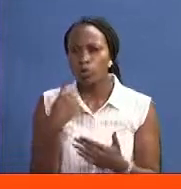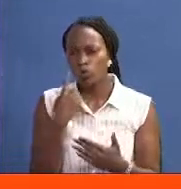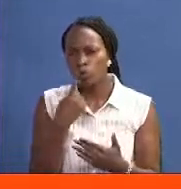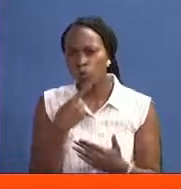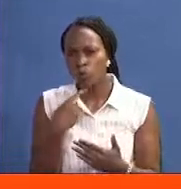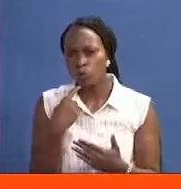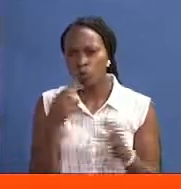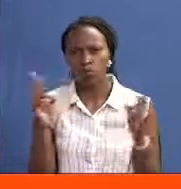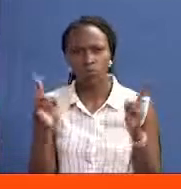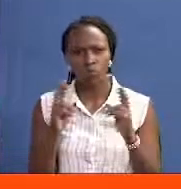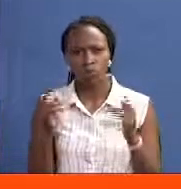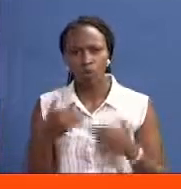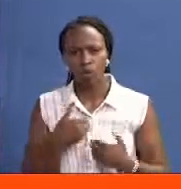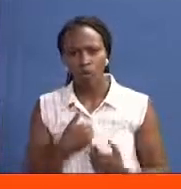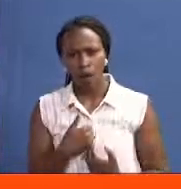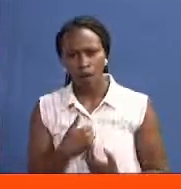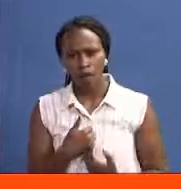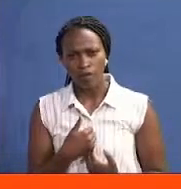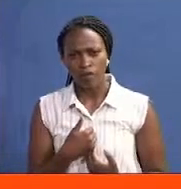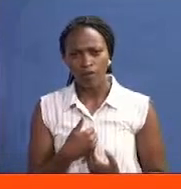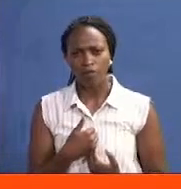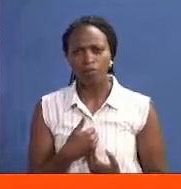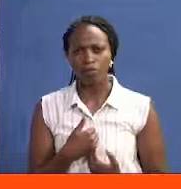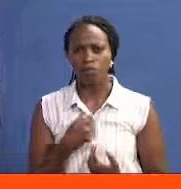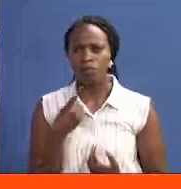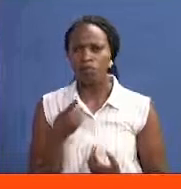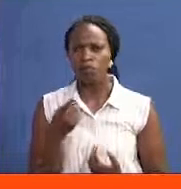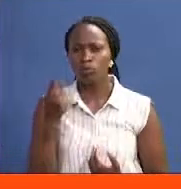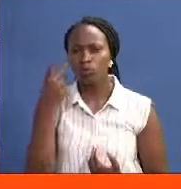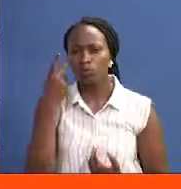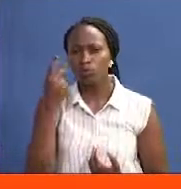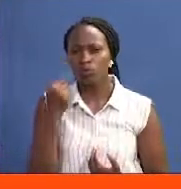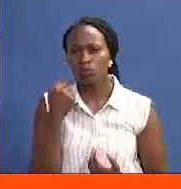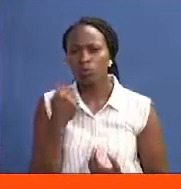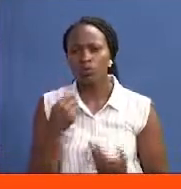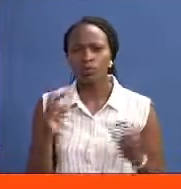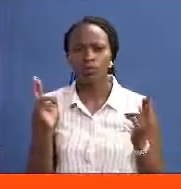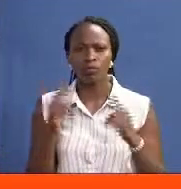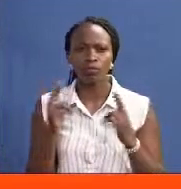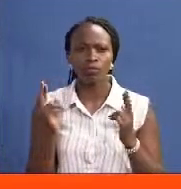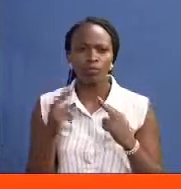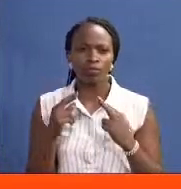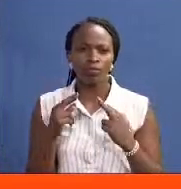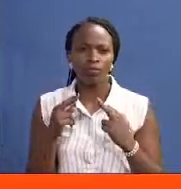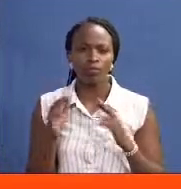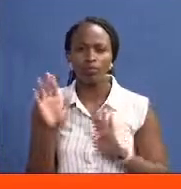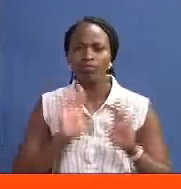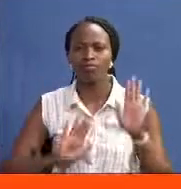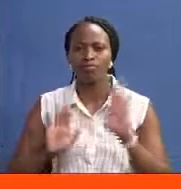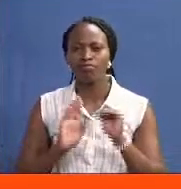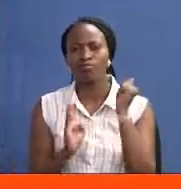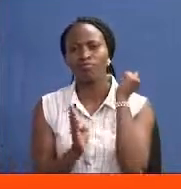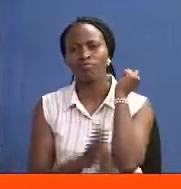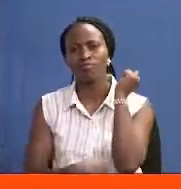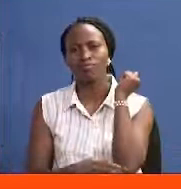risk in my view. Do you see a risk in the morality of the nation as a whole in the